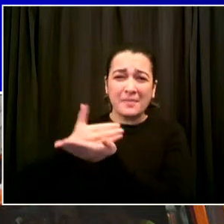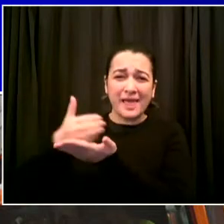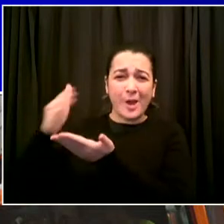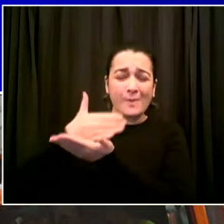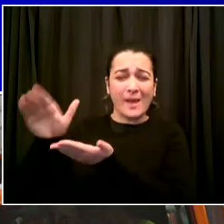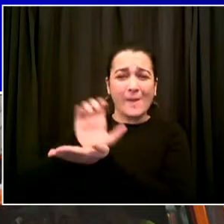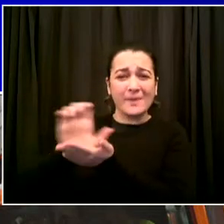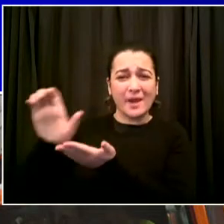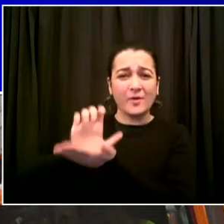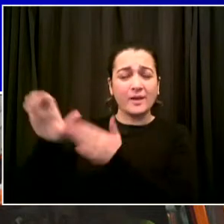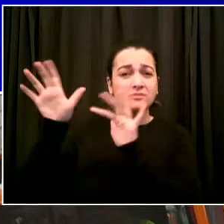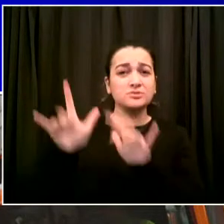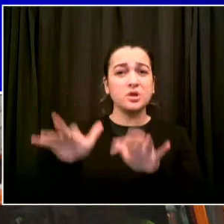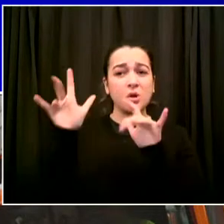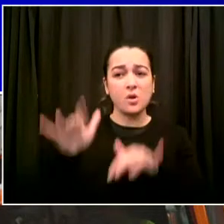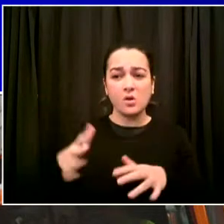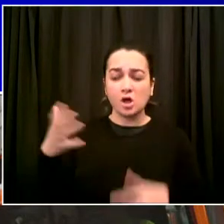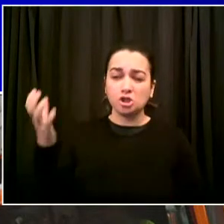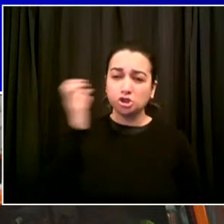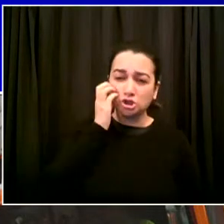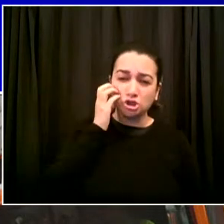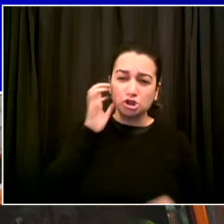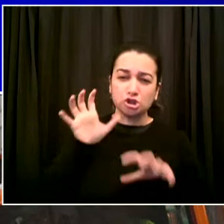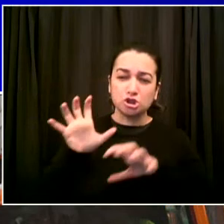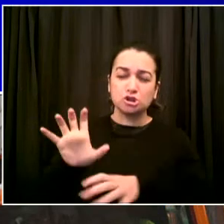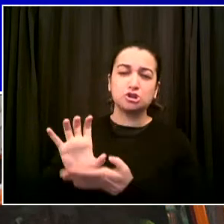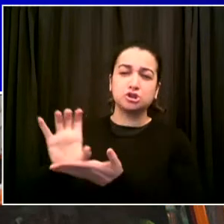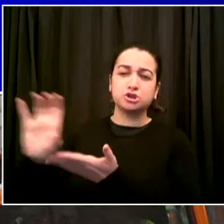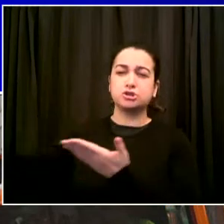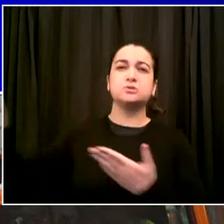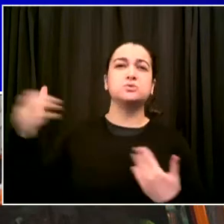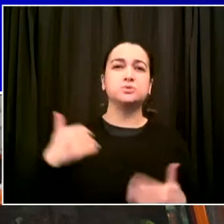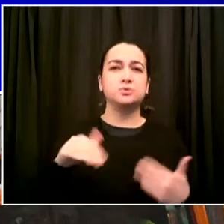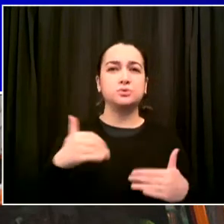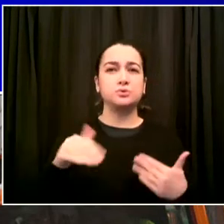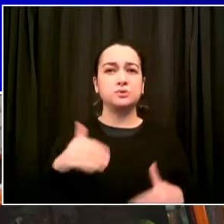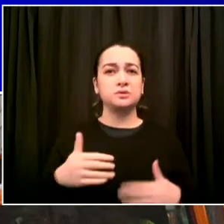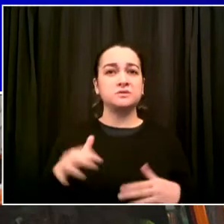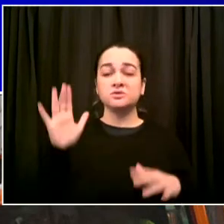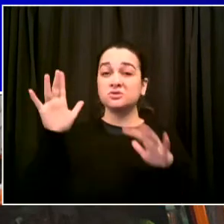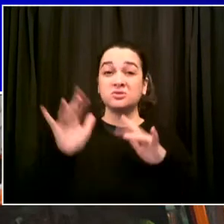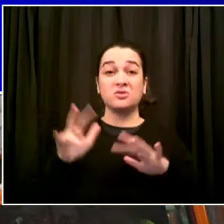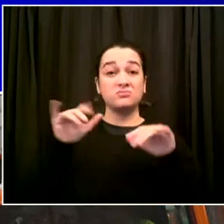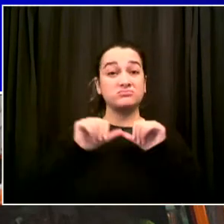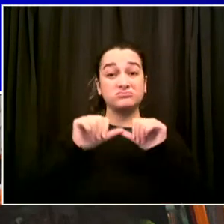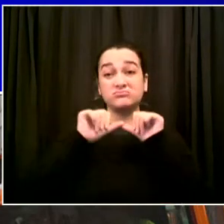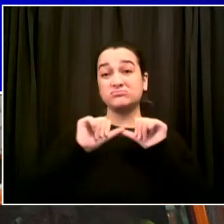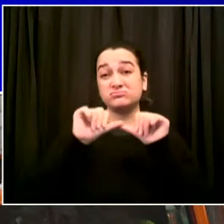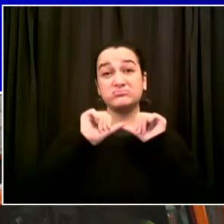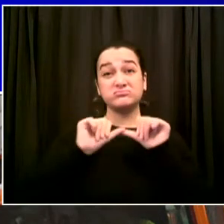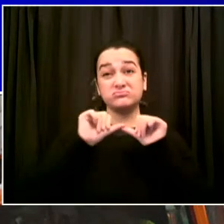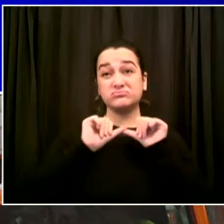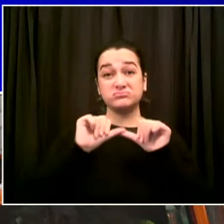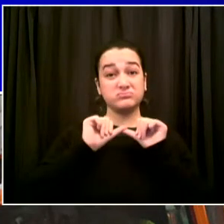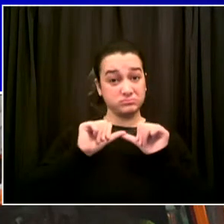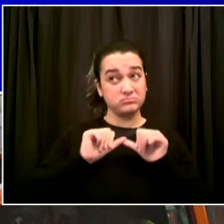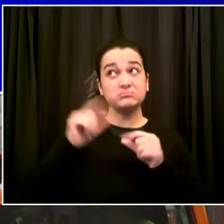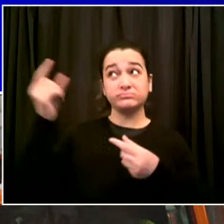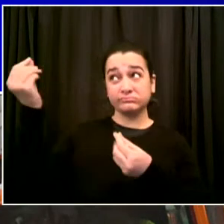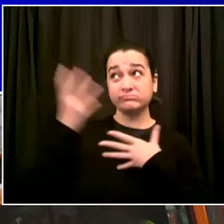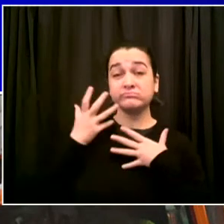extremely intense snow. That's blinding snow. You do not want to be out in that if there's any way you can avoid it. So please,